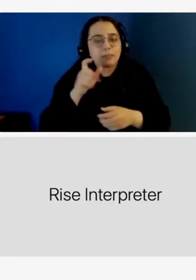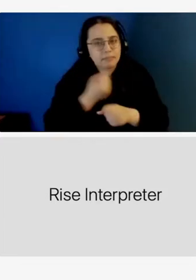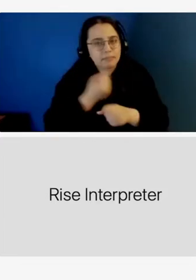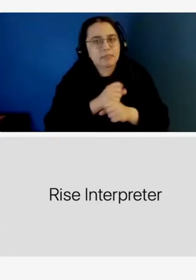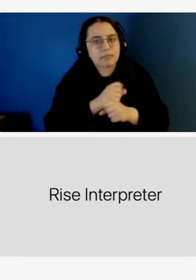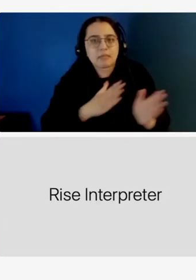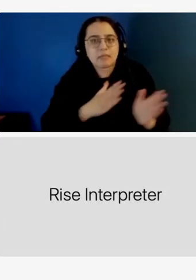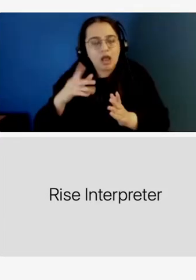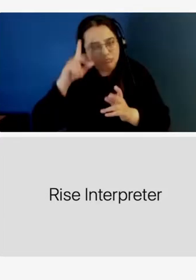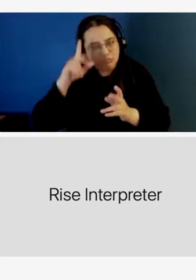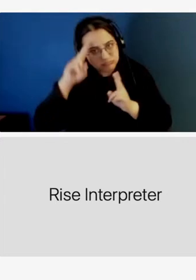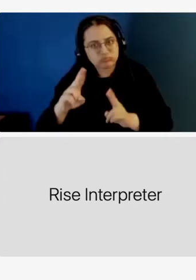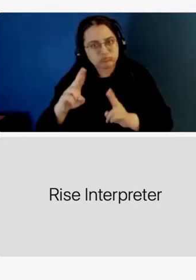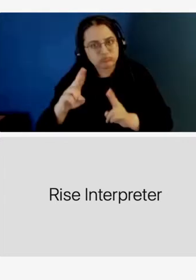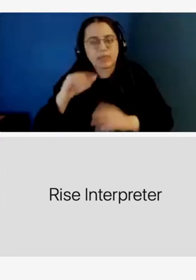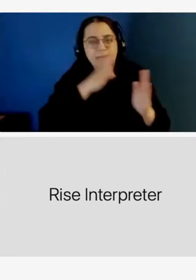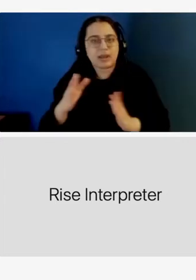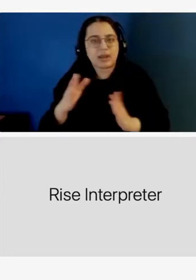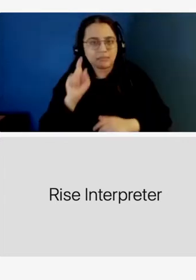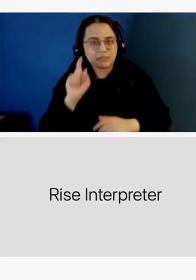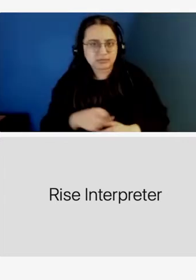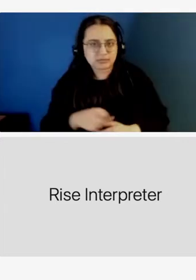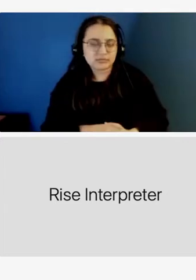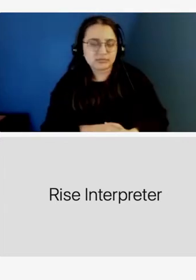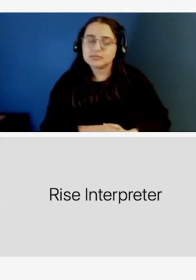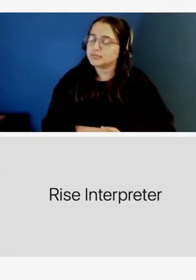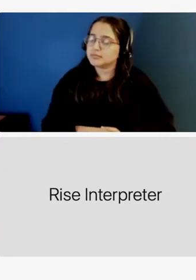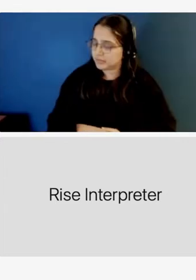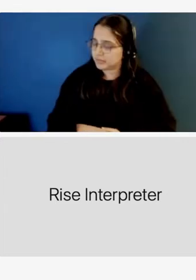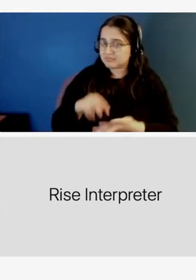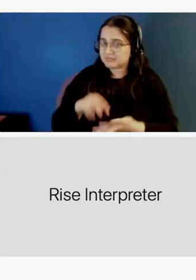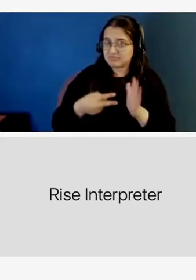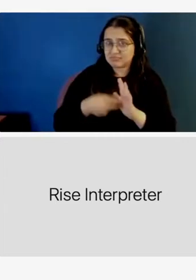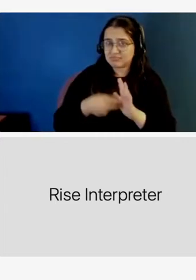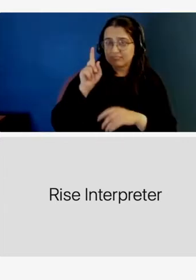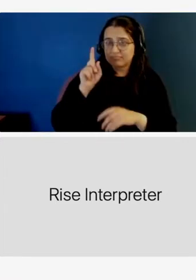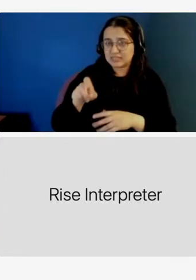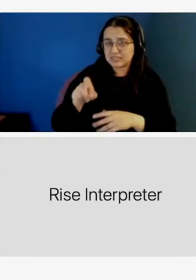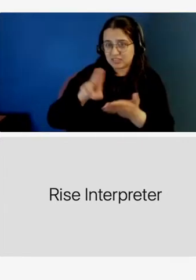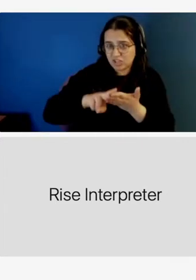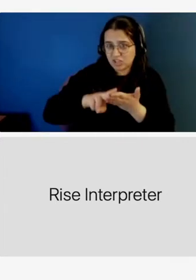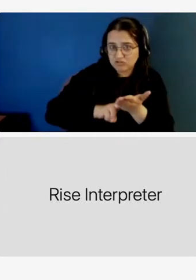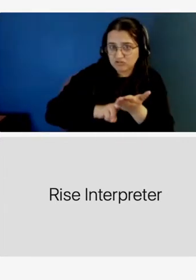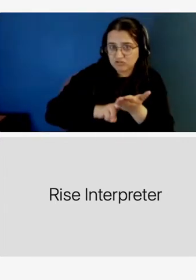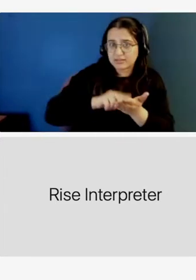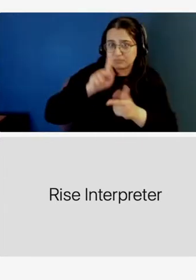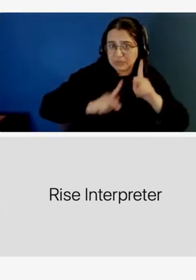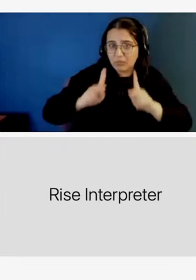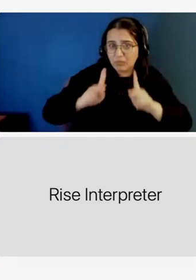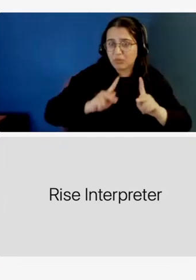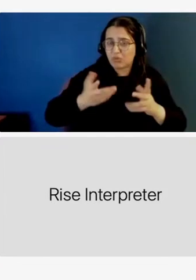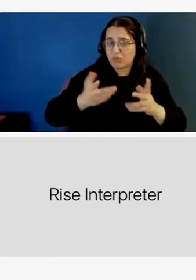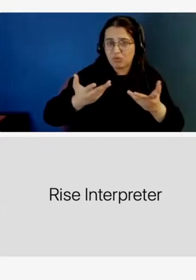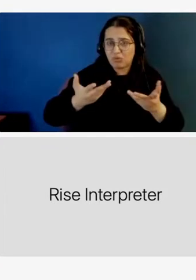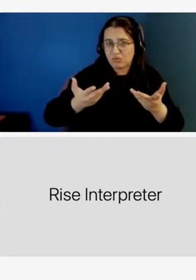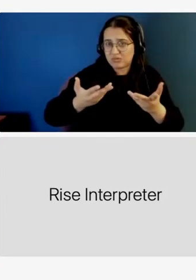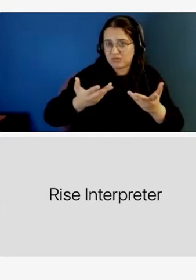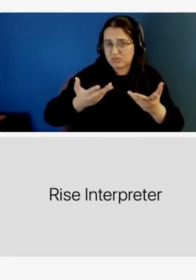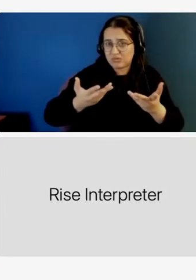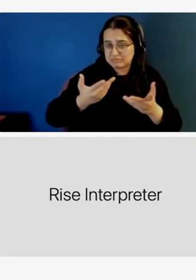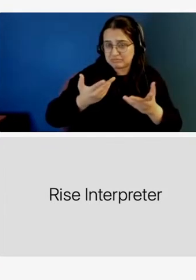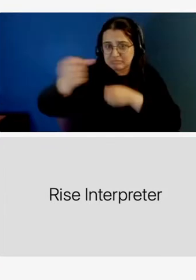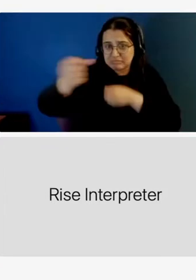additional personnel or contracting people out to come in. Is that also possible? Or will we try to do this with our own